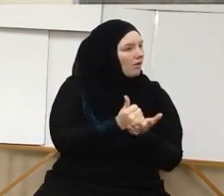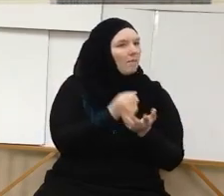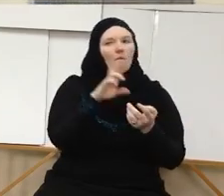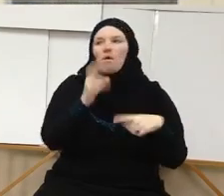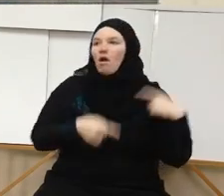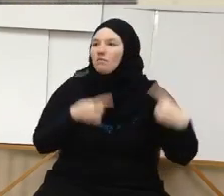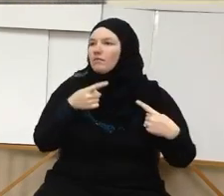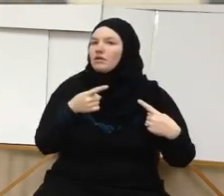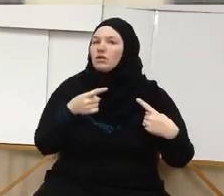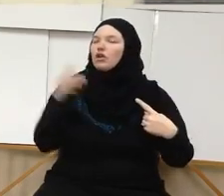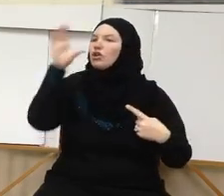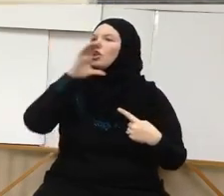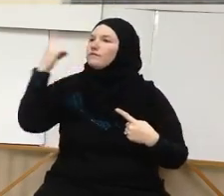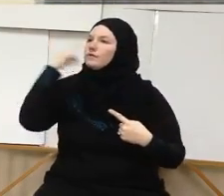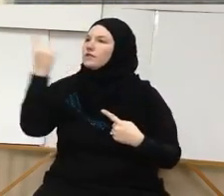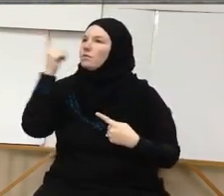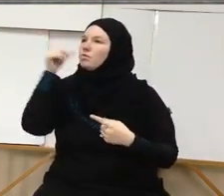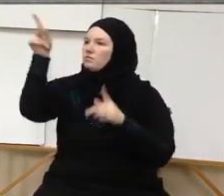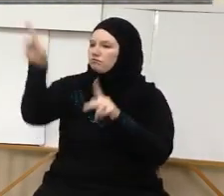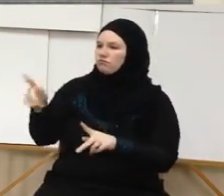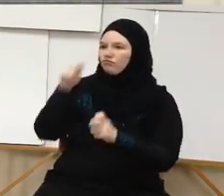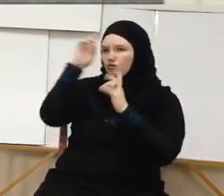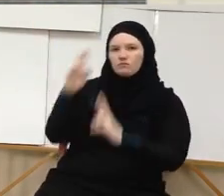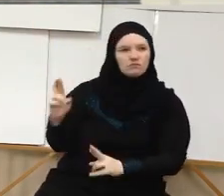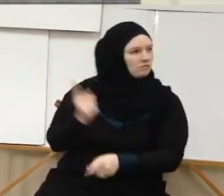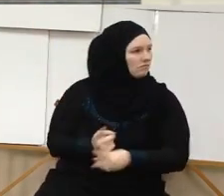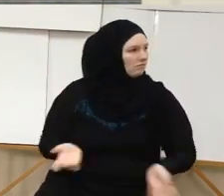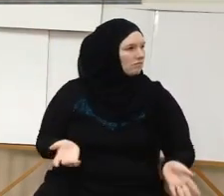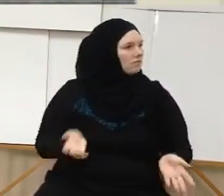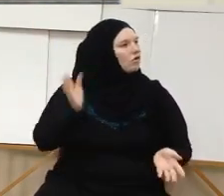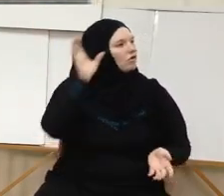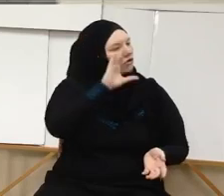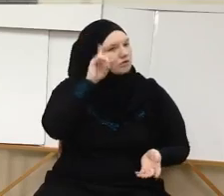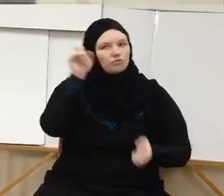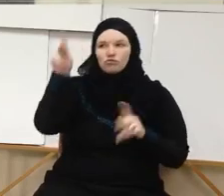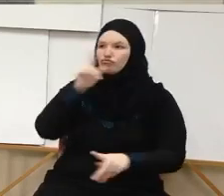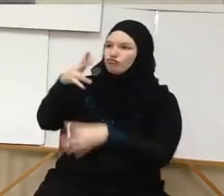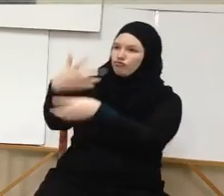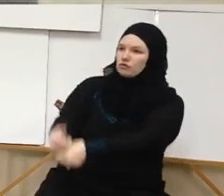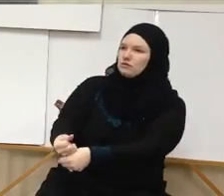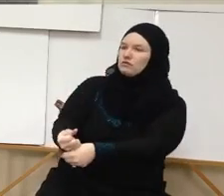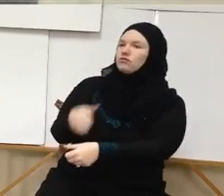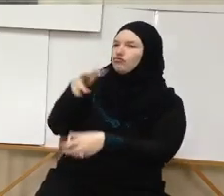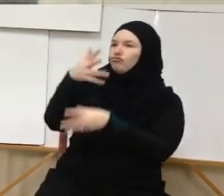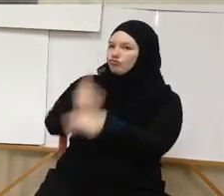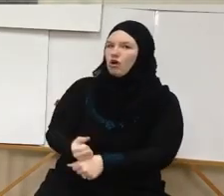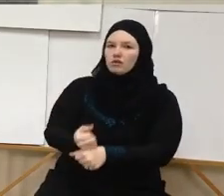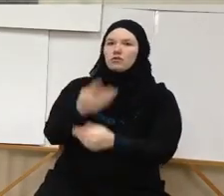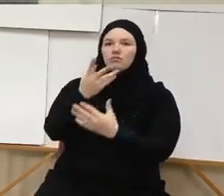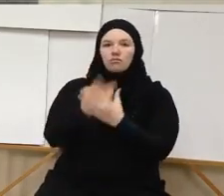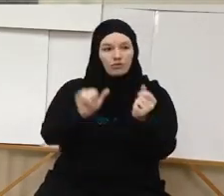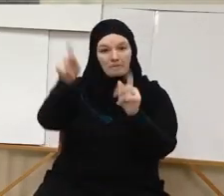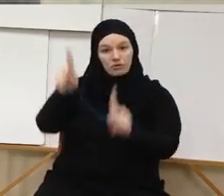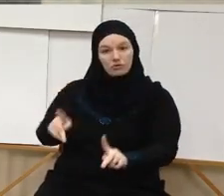dispute, you look for someone you respect. You look for someone you trust. You trust both their